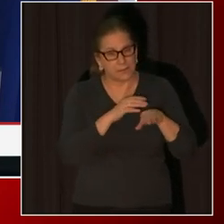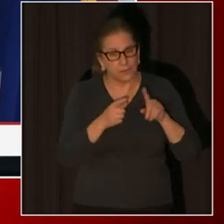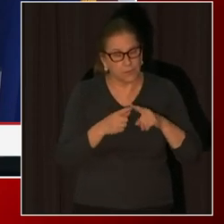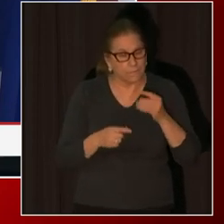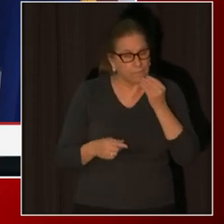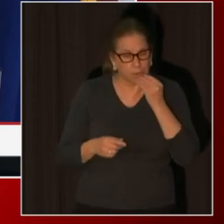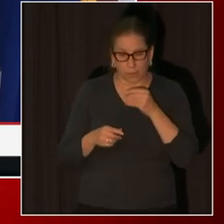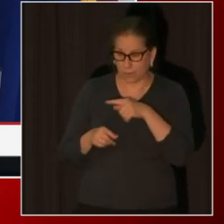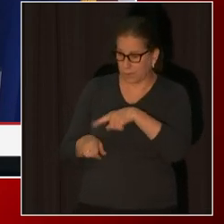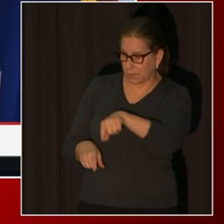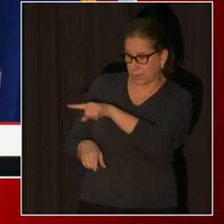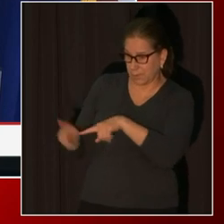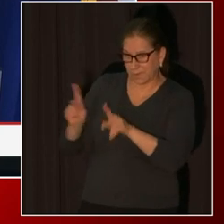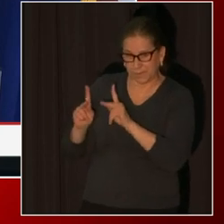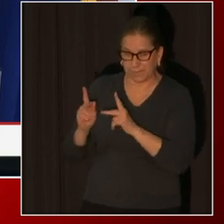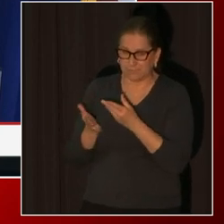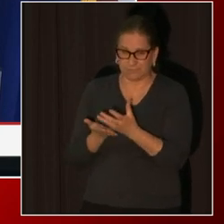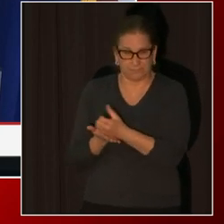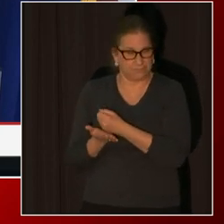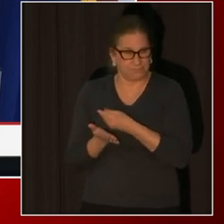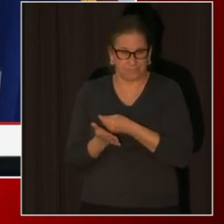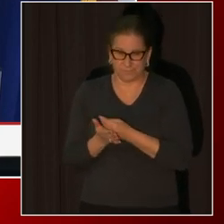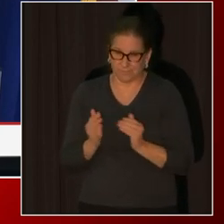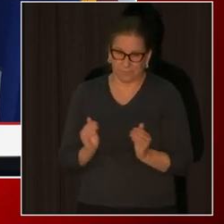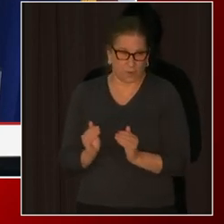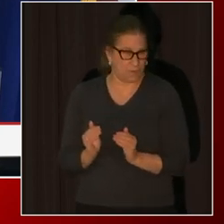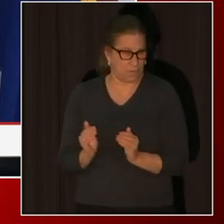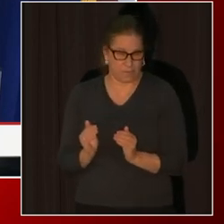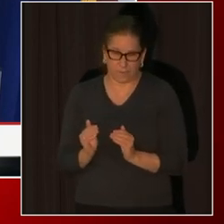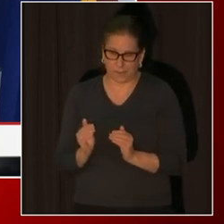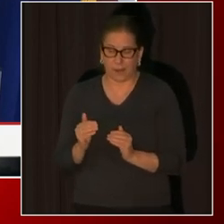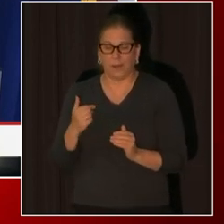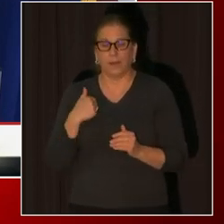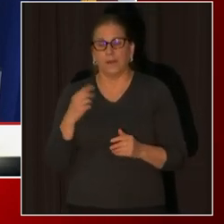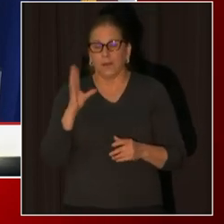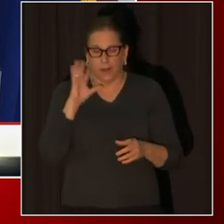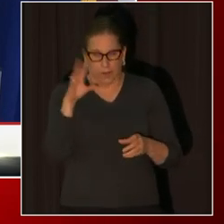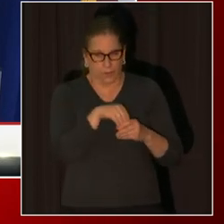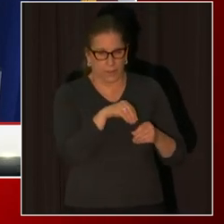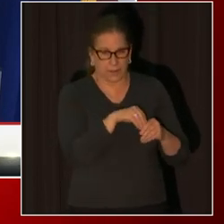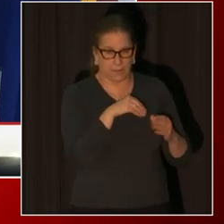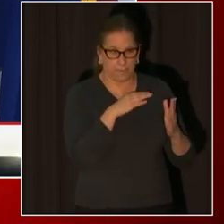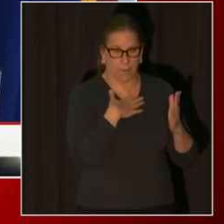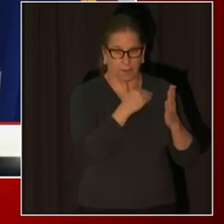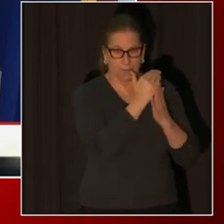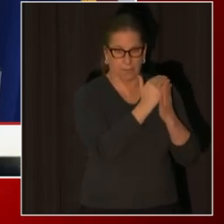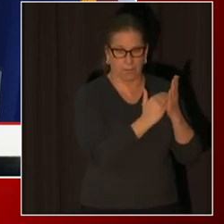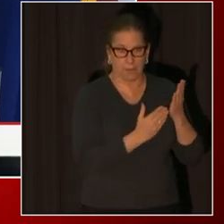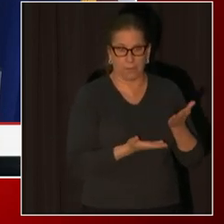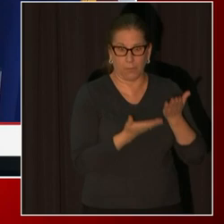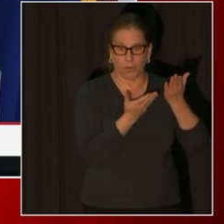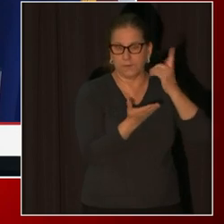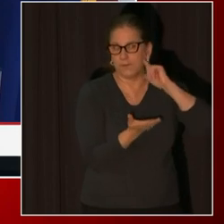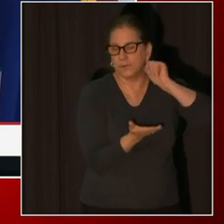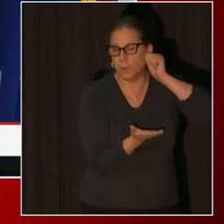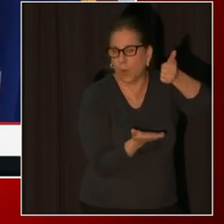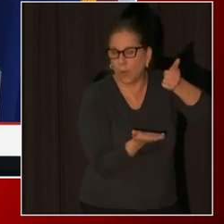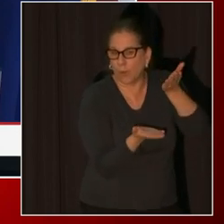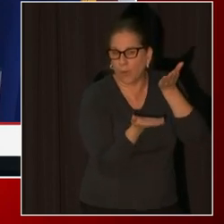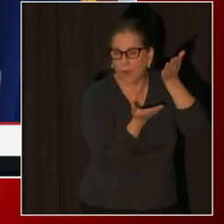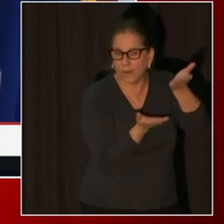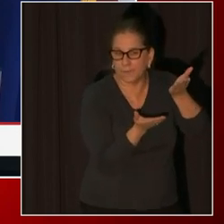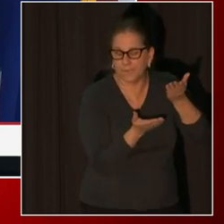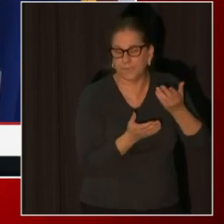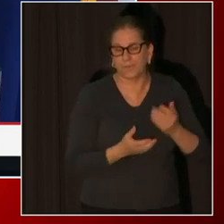The measure tomorrow I've proposed will refine the council's recess, which typically is 2 months, and instead will be reduced to August